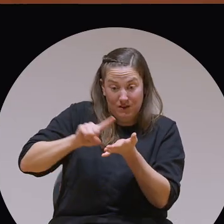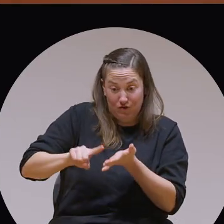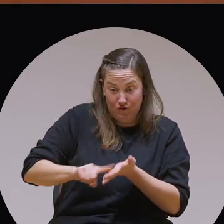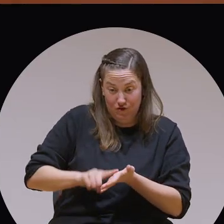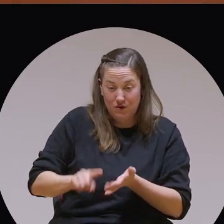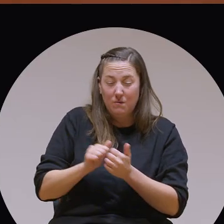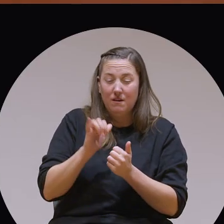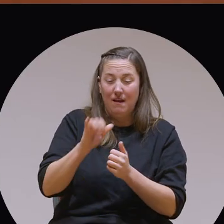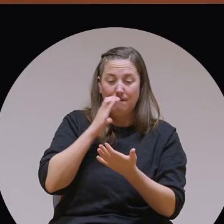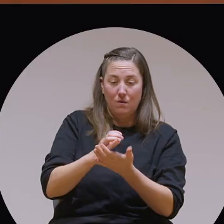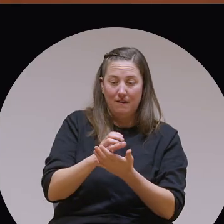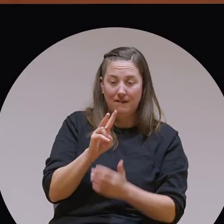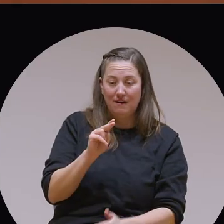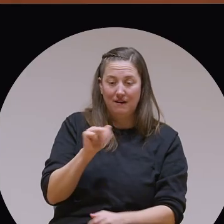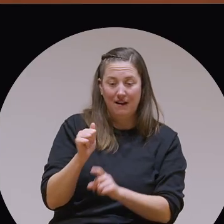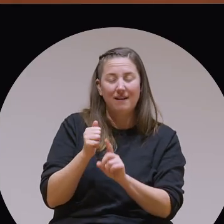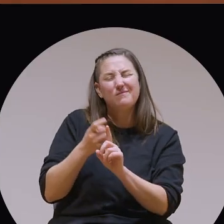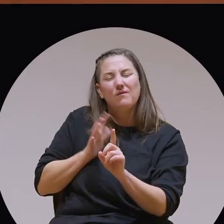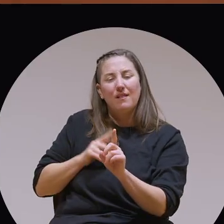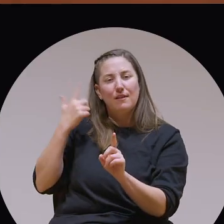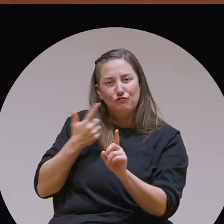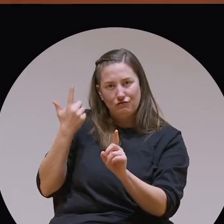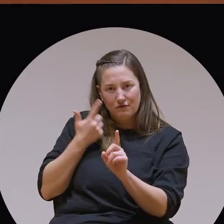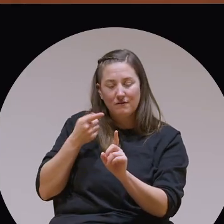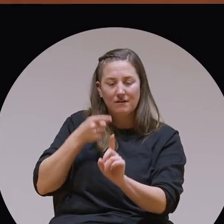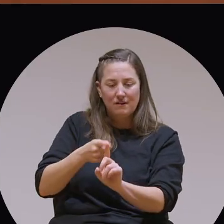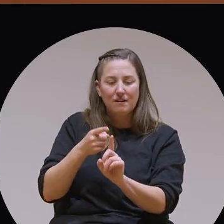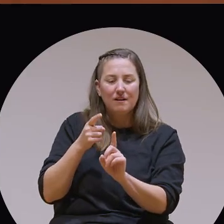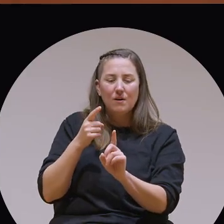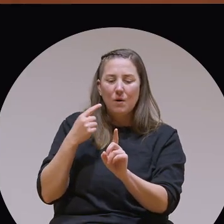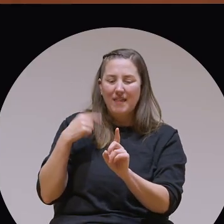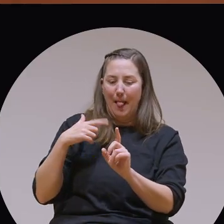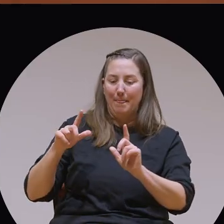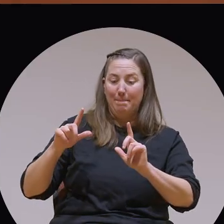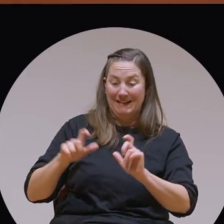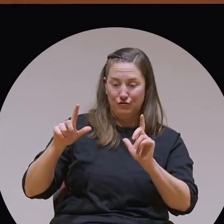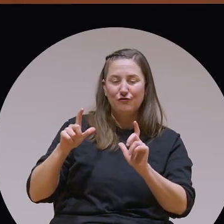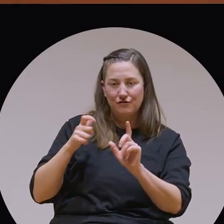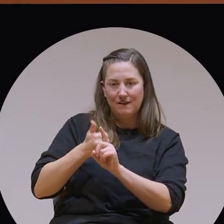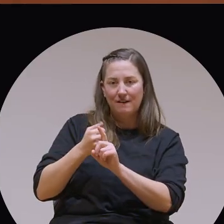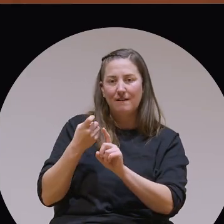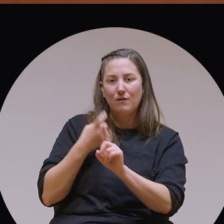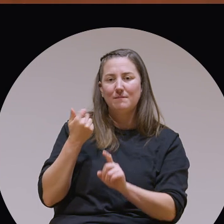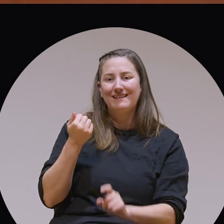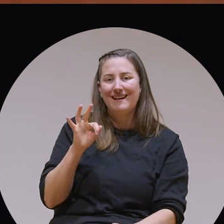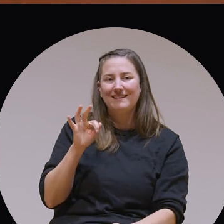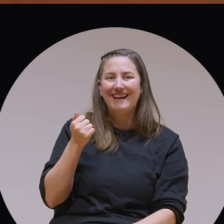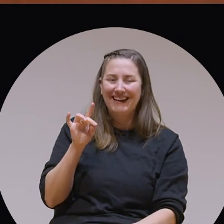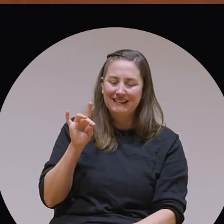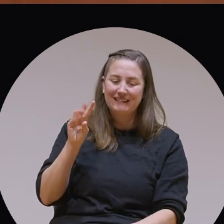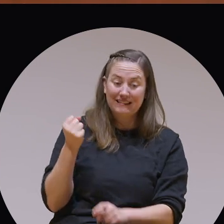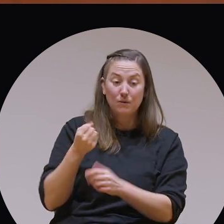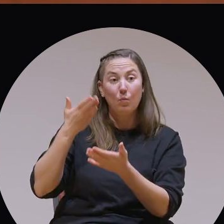is in the V&A, the Victoria and Albert Museum in London, which was taken of this object in the 1860s, proving